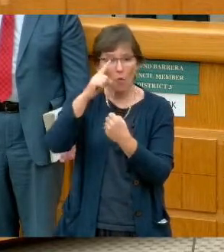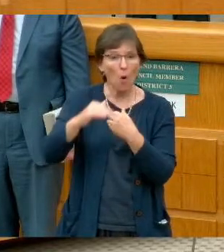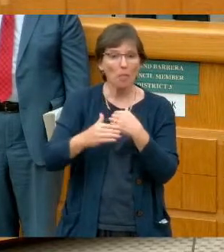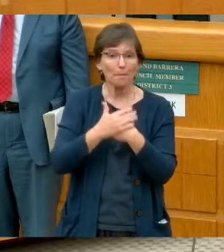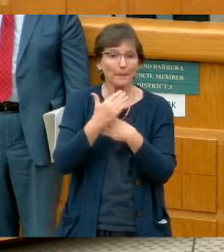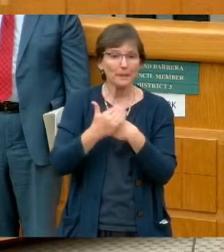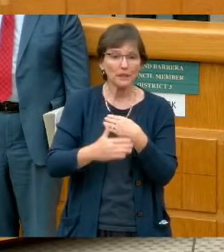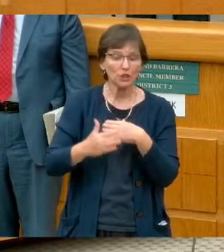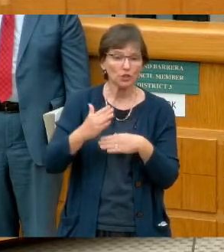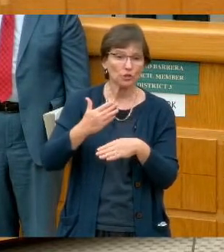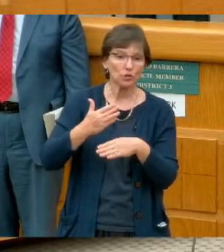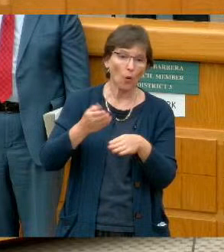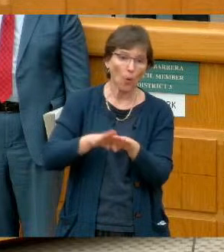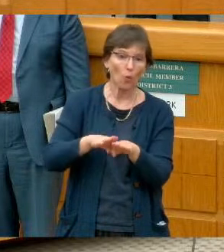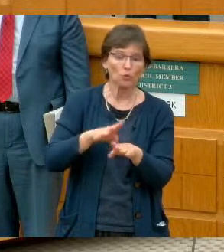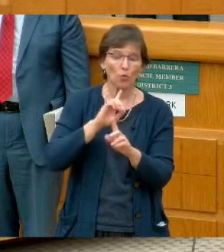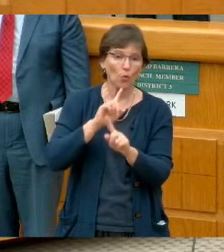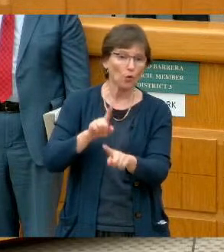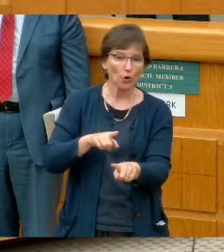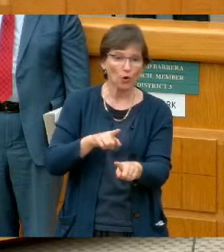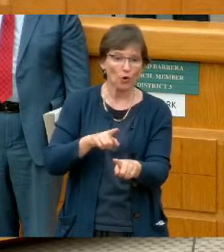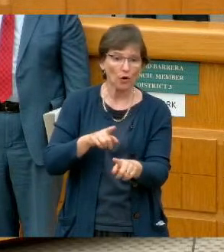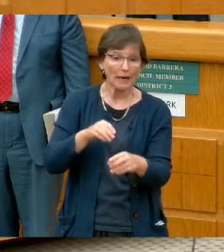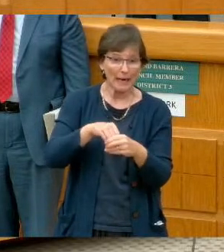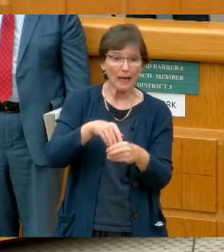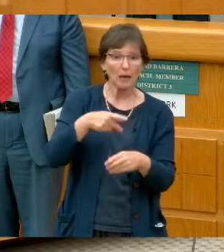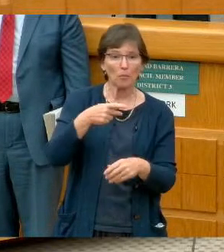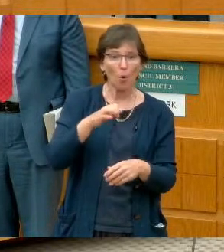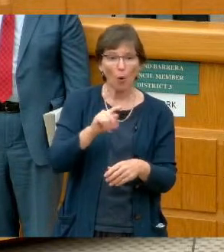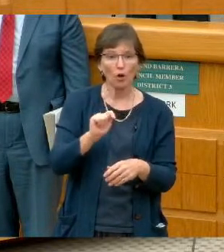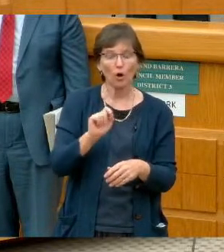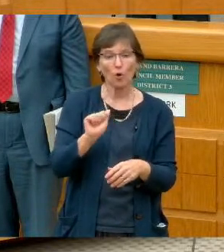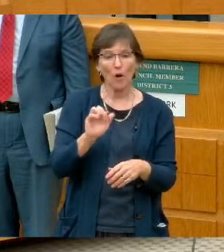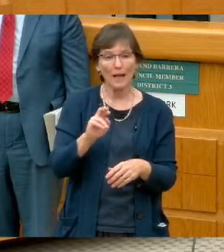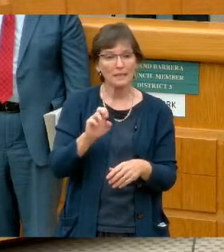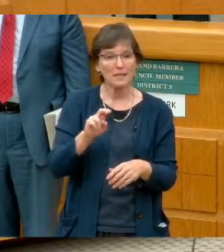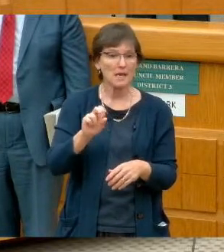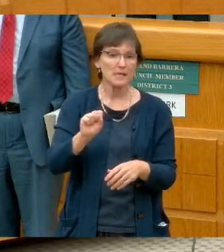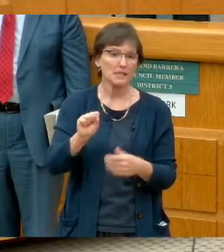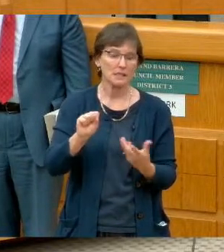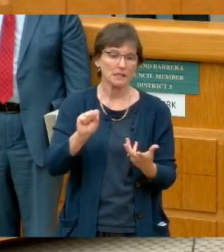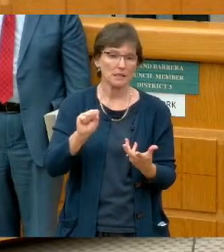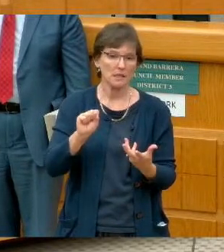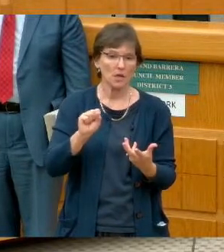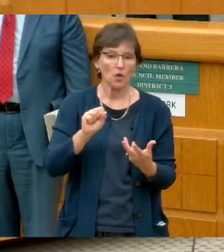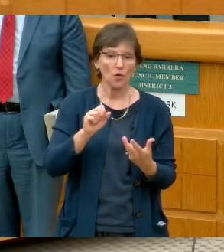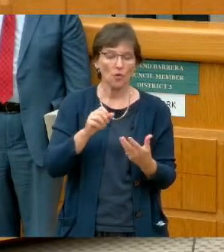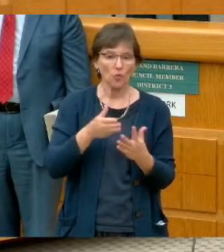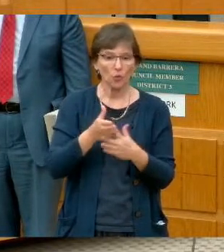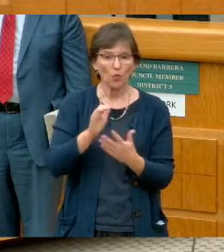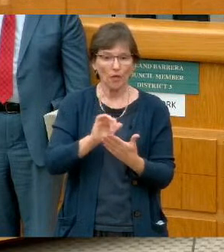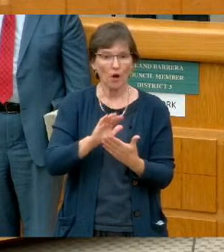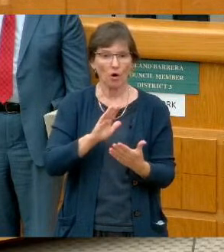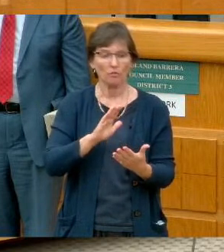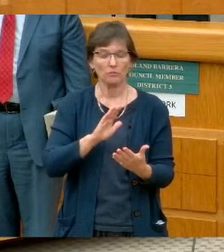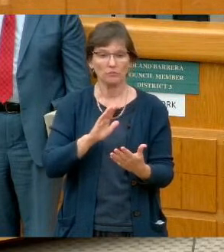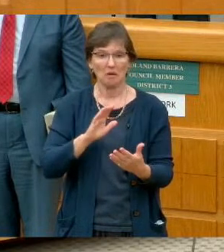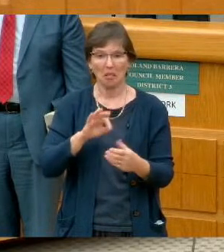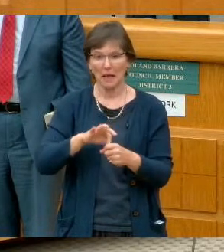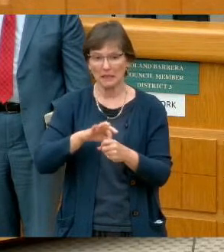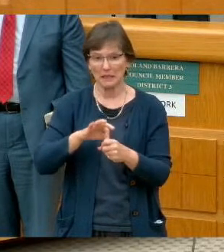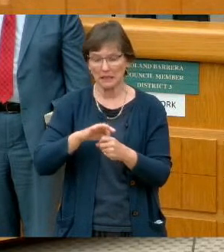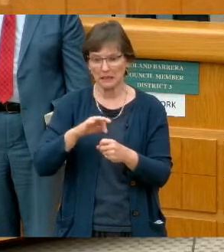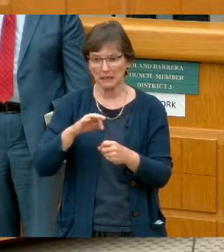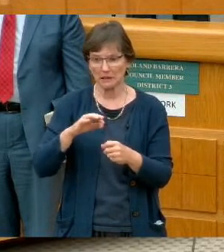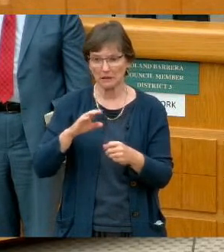been complete support for the beach order in Port Aransas by their elected officials. And so I want to